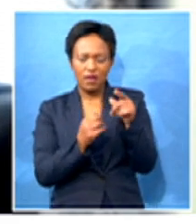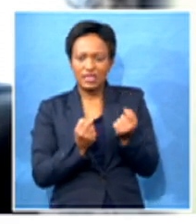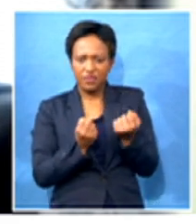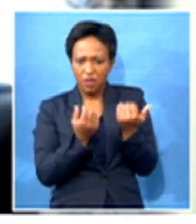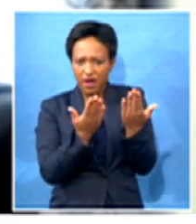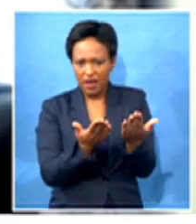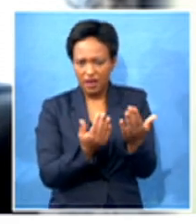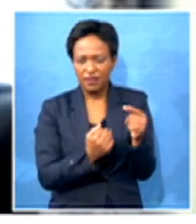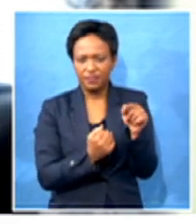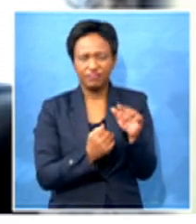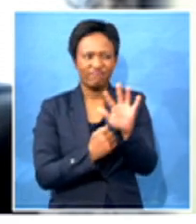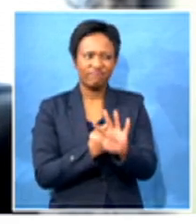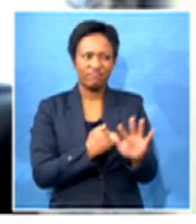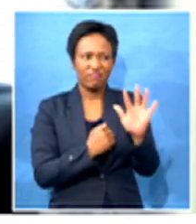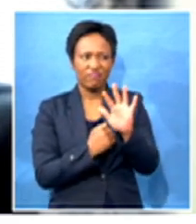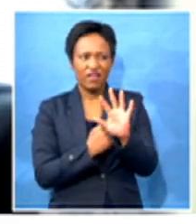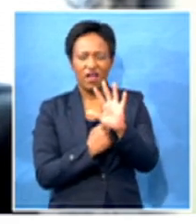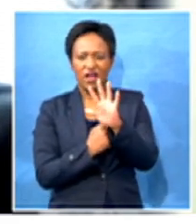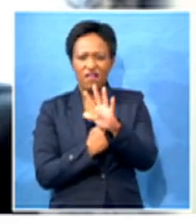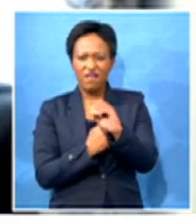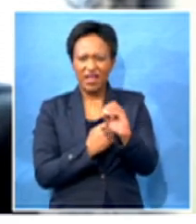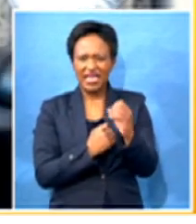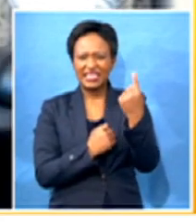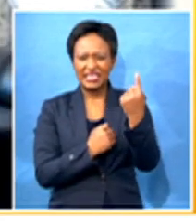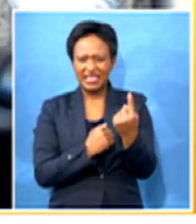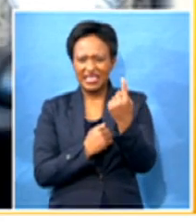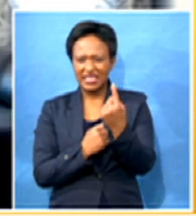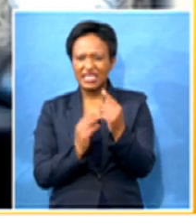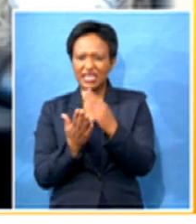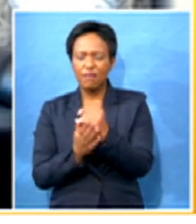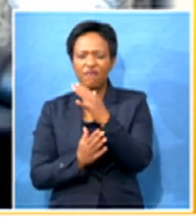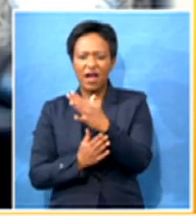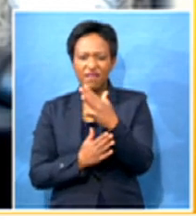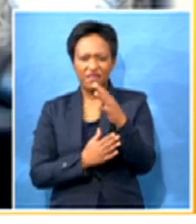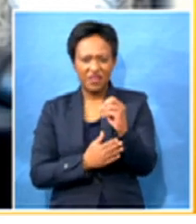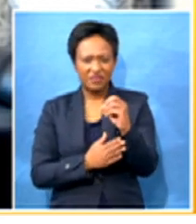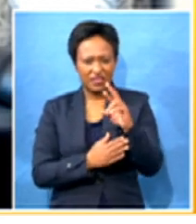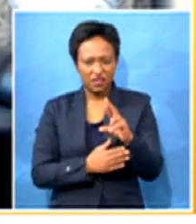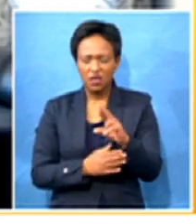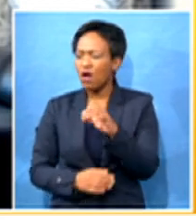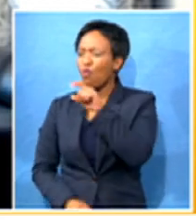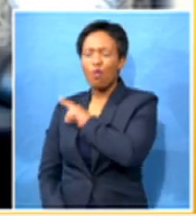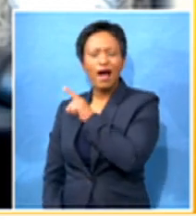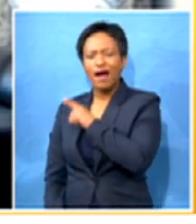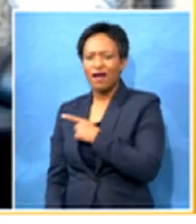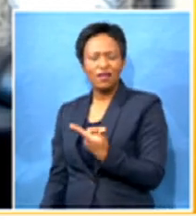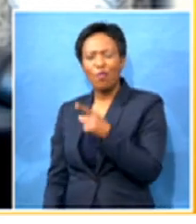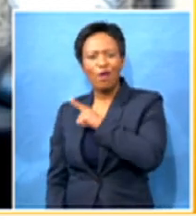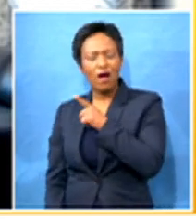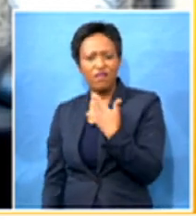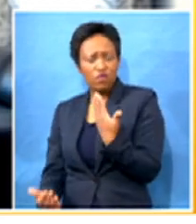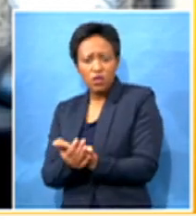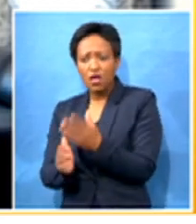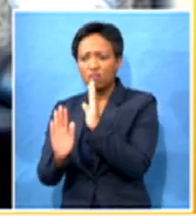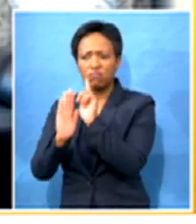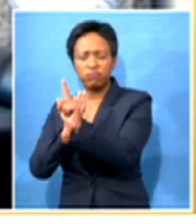which ran to 500 rand each. Why? And 550. Why? If you have now clearly proven that you were able to go to